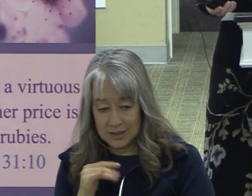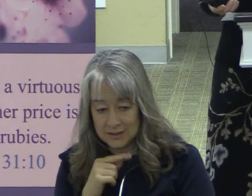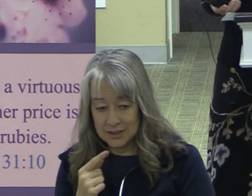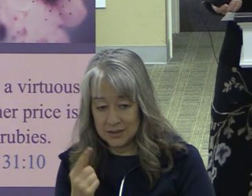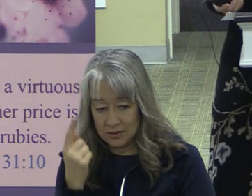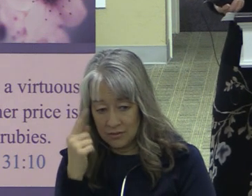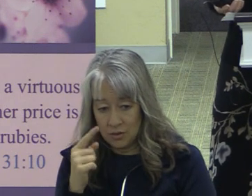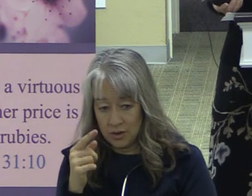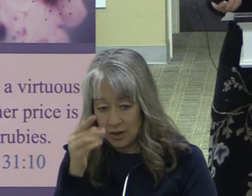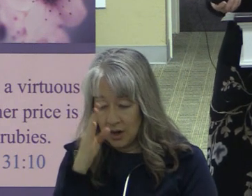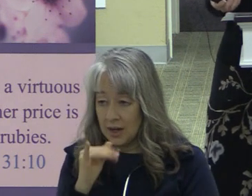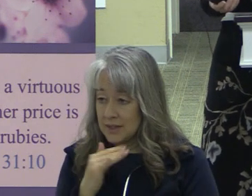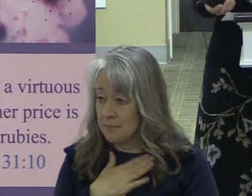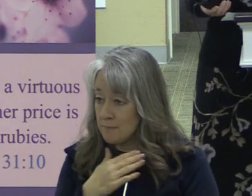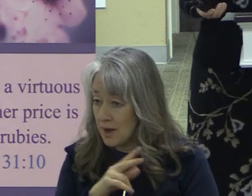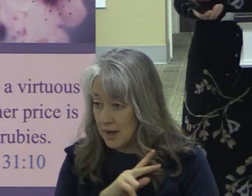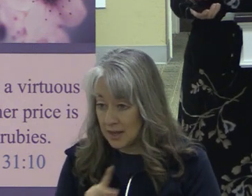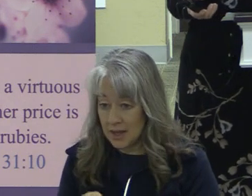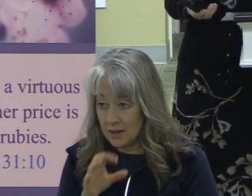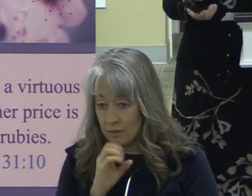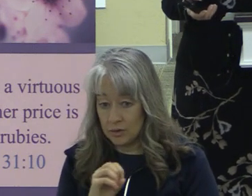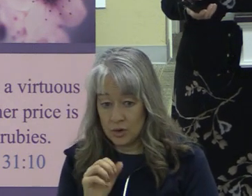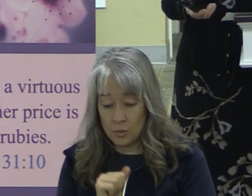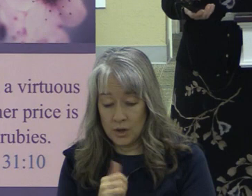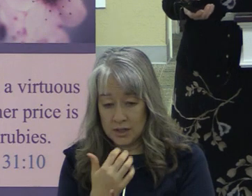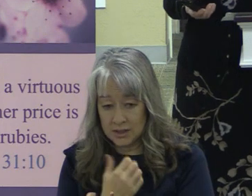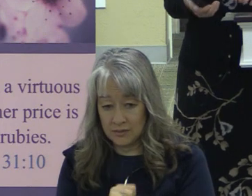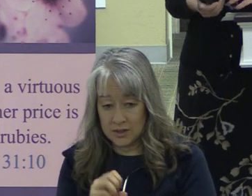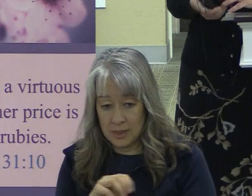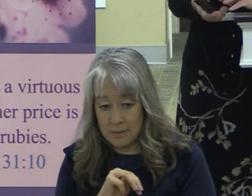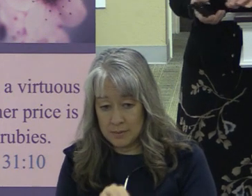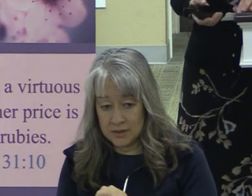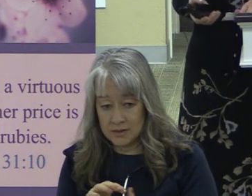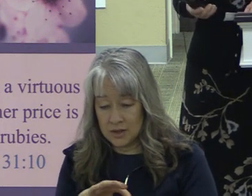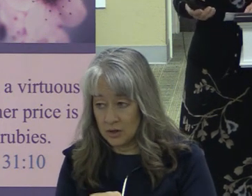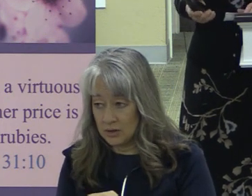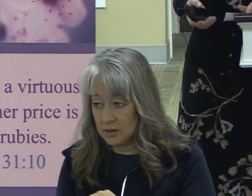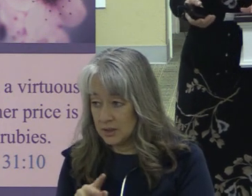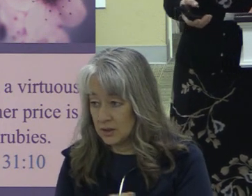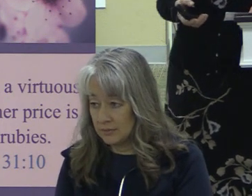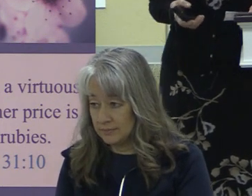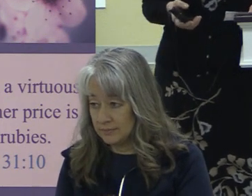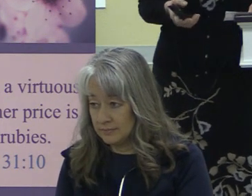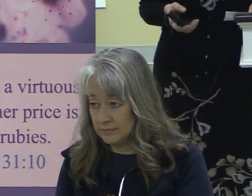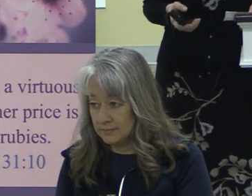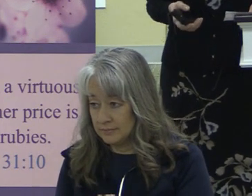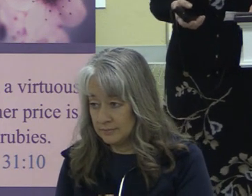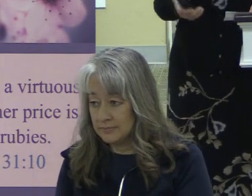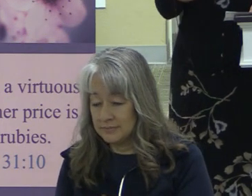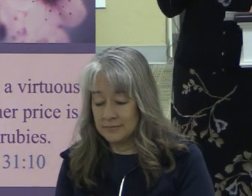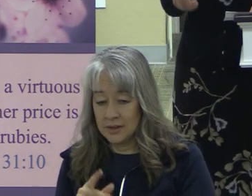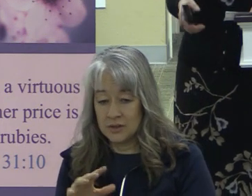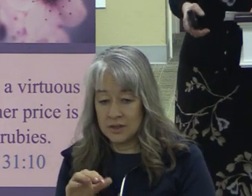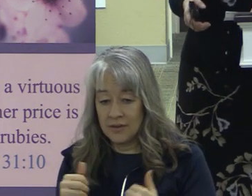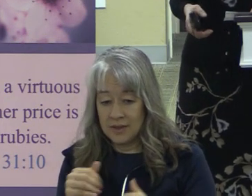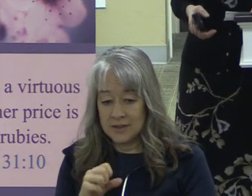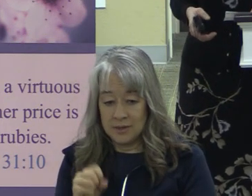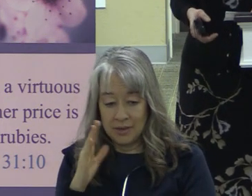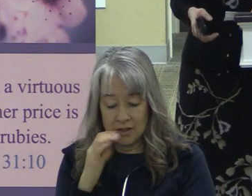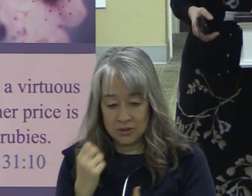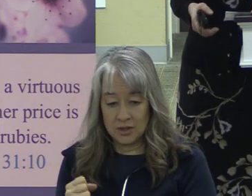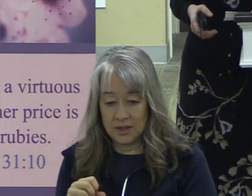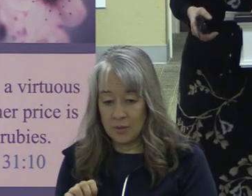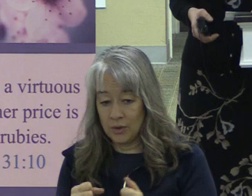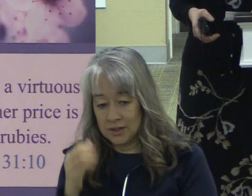says, For God is my King of old, working salvation in the midst of the earth. Thou didst divide the sea by thy strength. Thou breakest the head